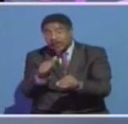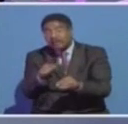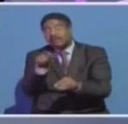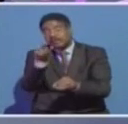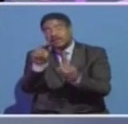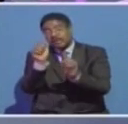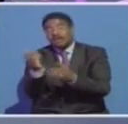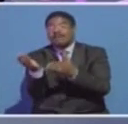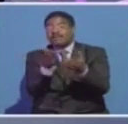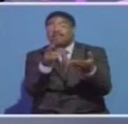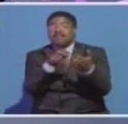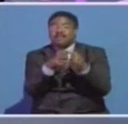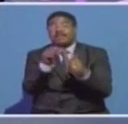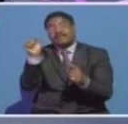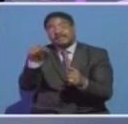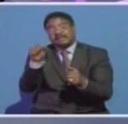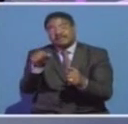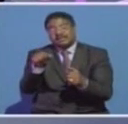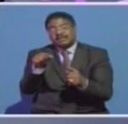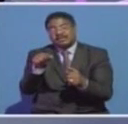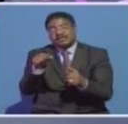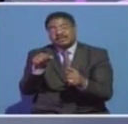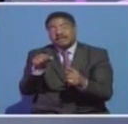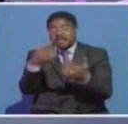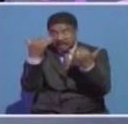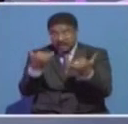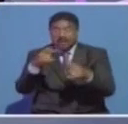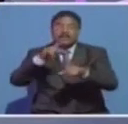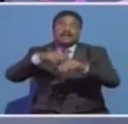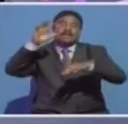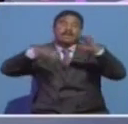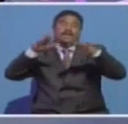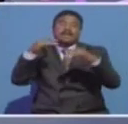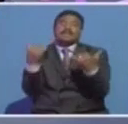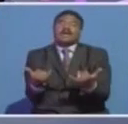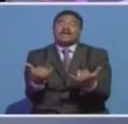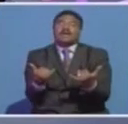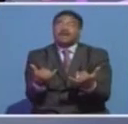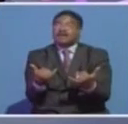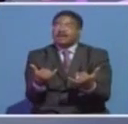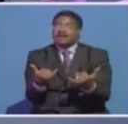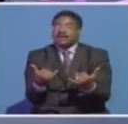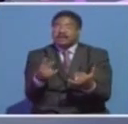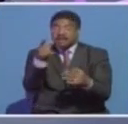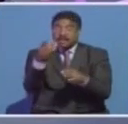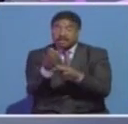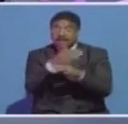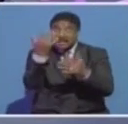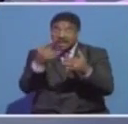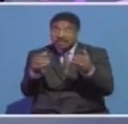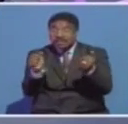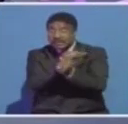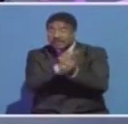becomes unmanageable. Until it becomes a disaster. We are in the rainy season now, and 3 disasters scenario are almost